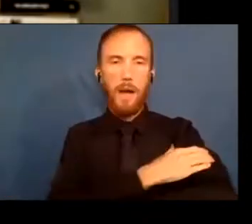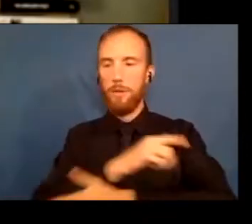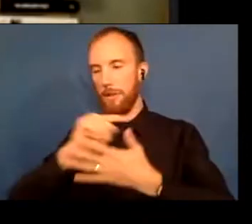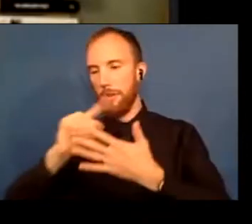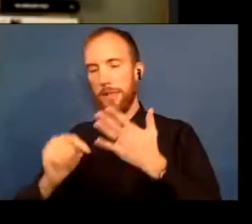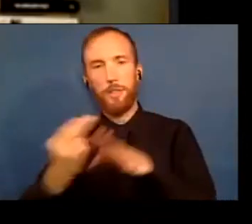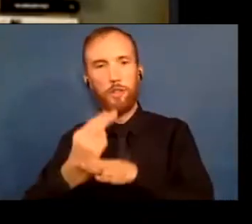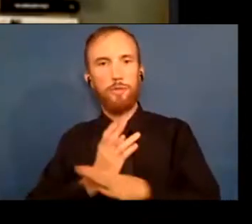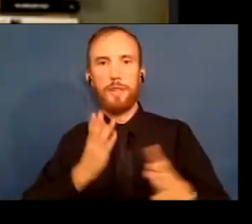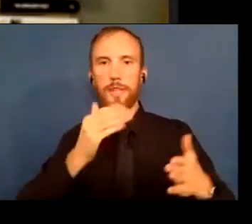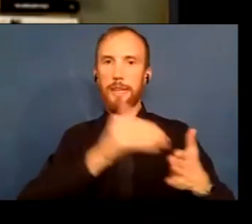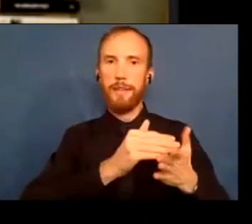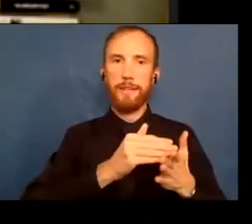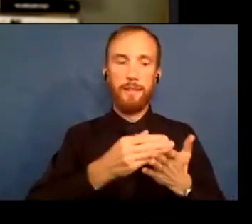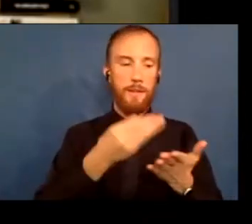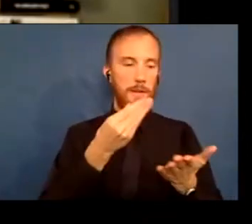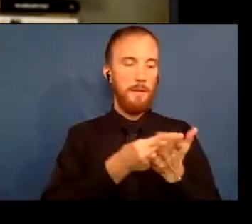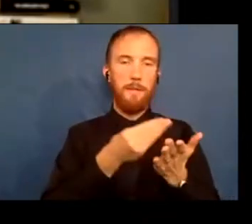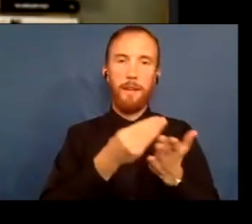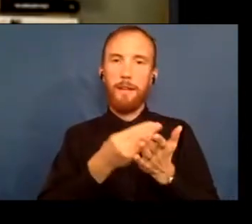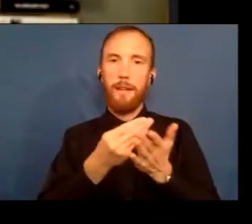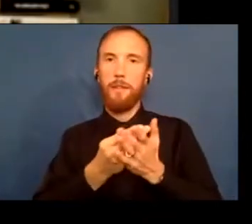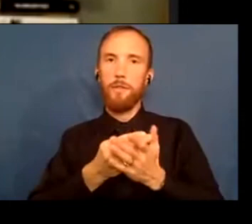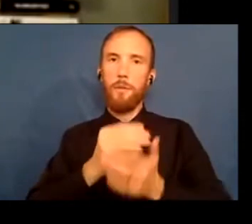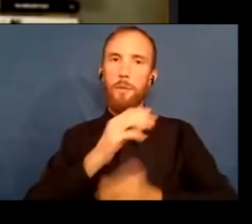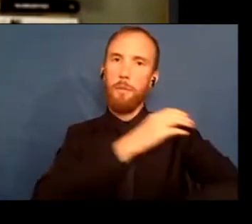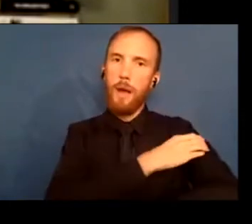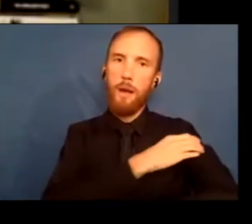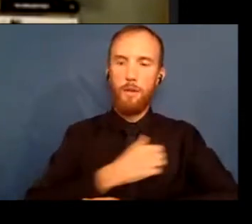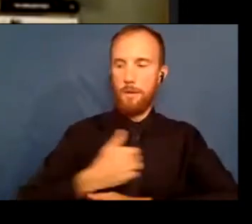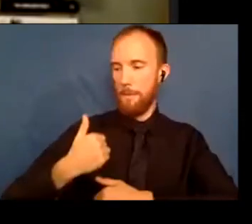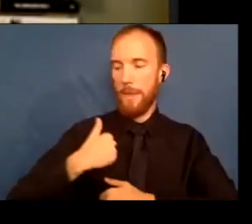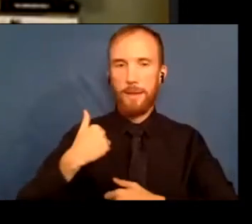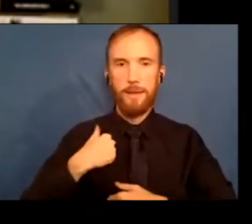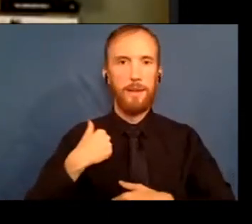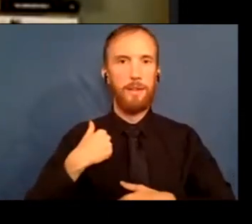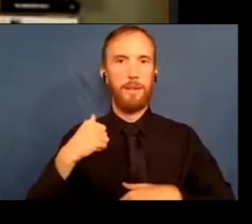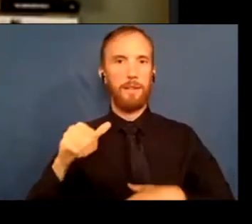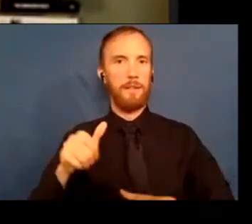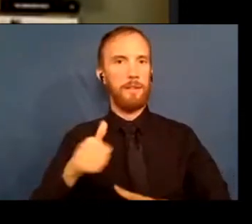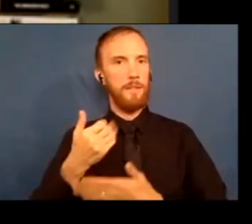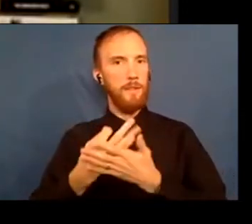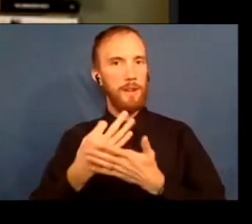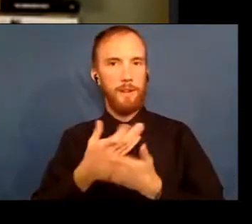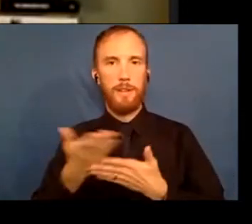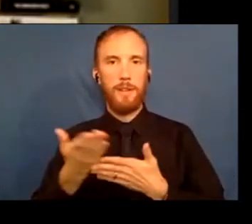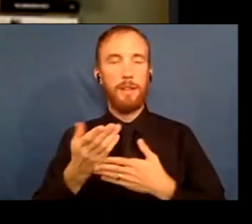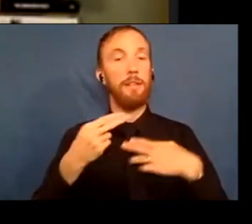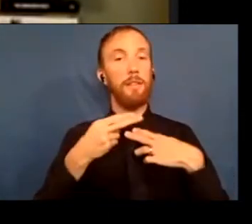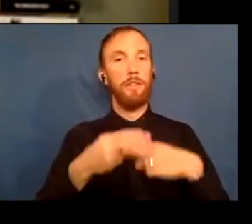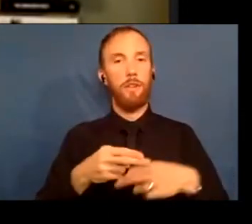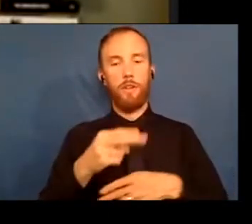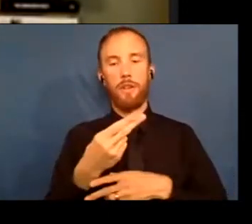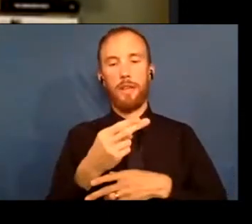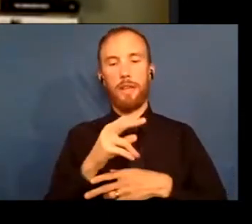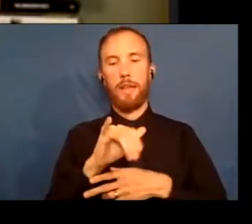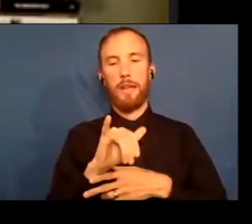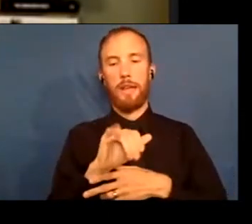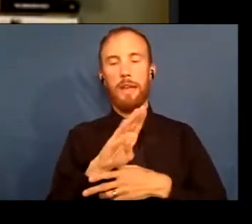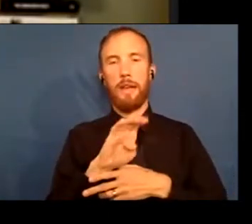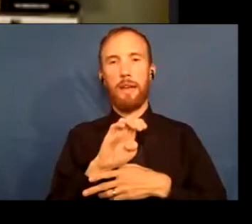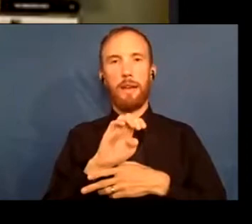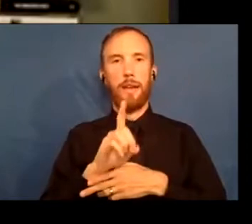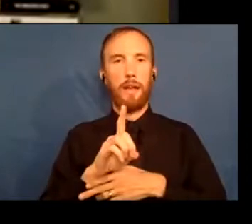and military power. This is known as the hybrid war. The managers of the capitalist